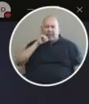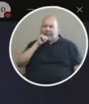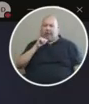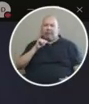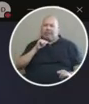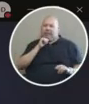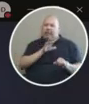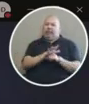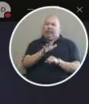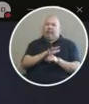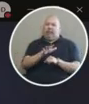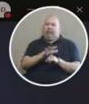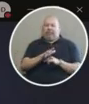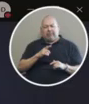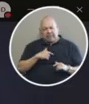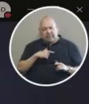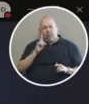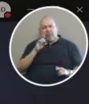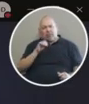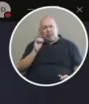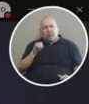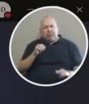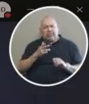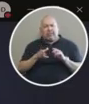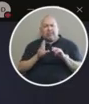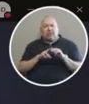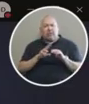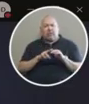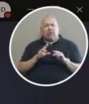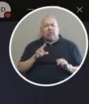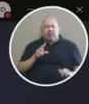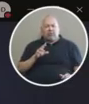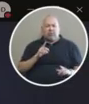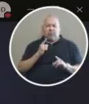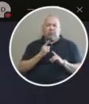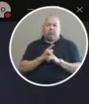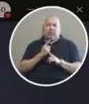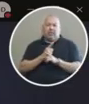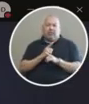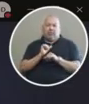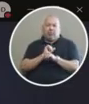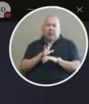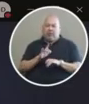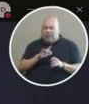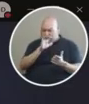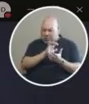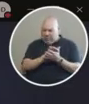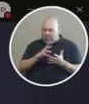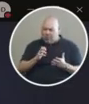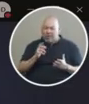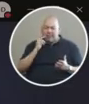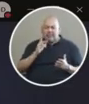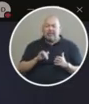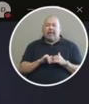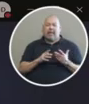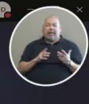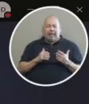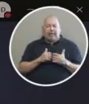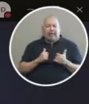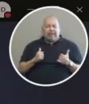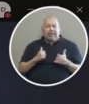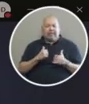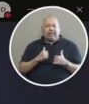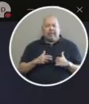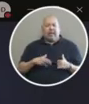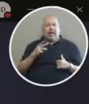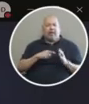far enough. I applaud the 1% increase for regular employees, but I believe you ought to draw a dividing line to distinguish